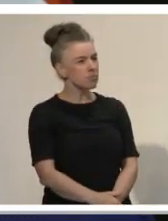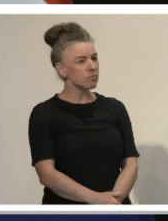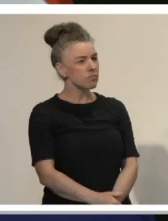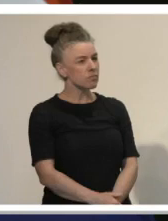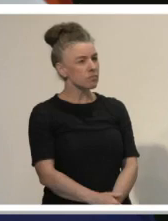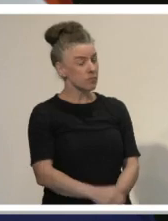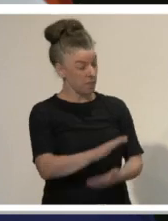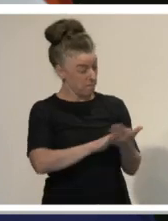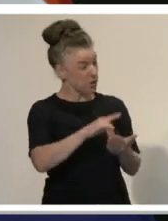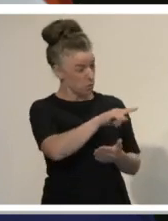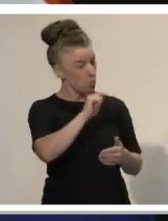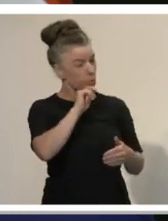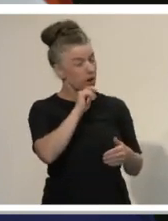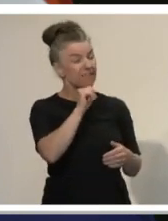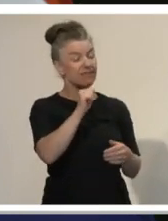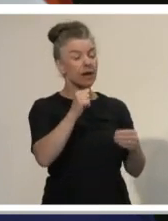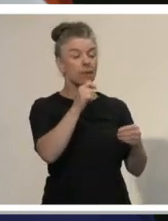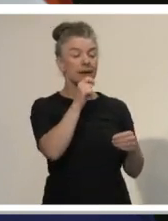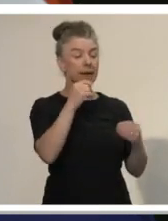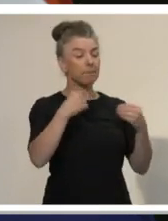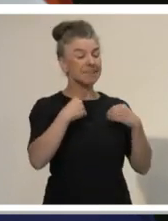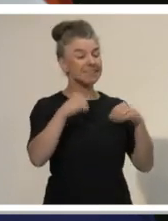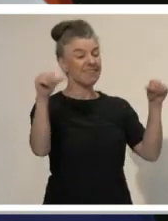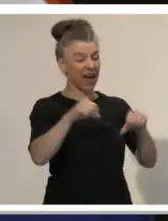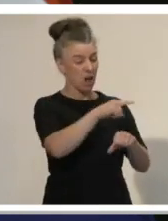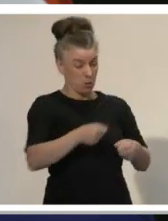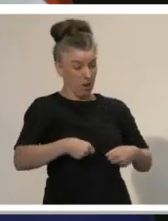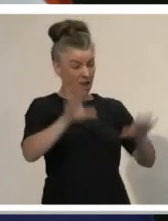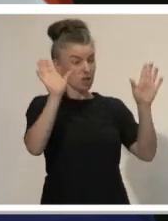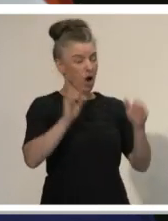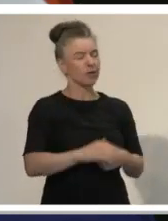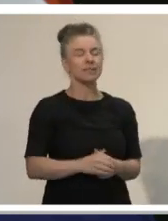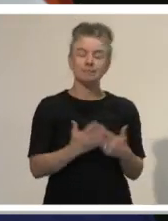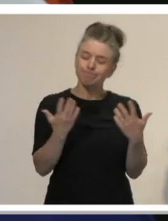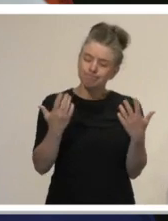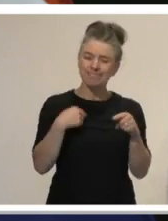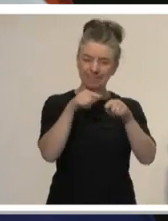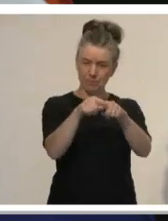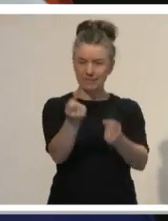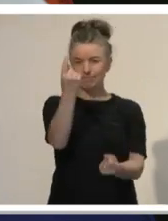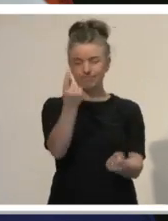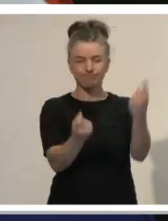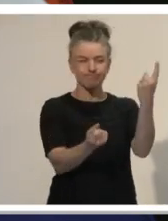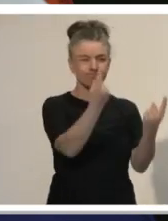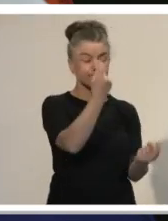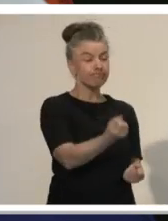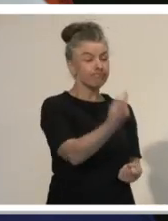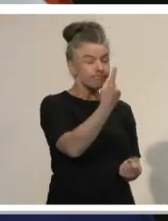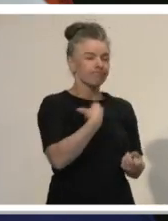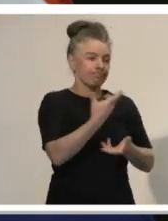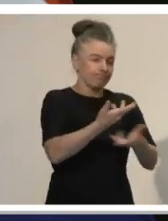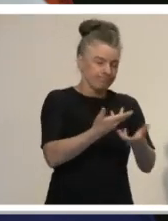are willing to let media organisations fail? We'll deal with everything on a case-by-case basis as it comes to us, but